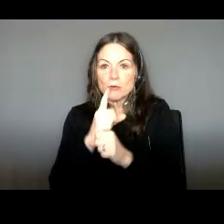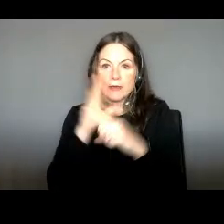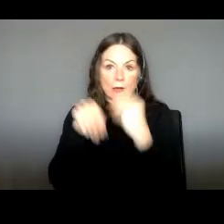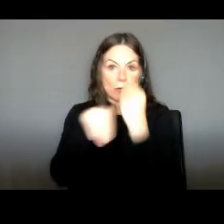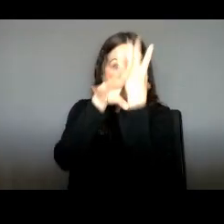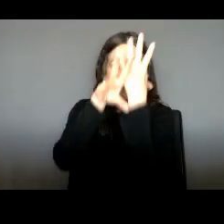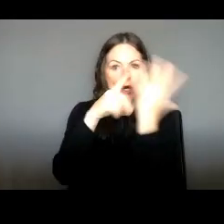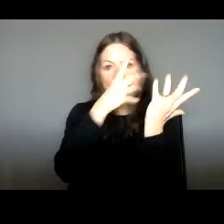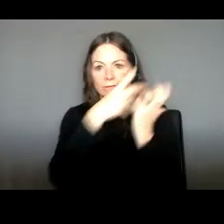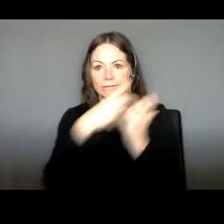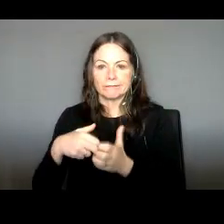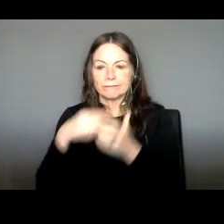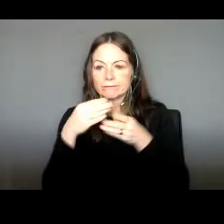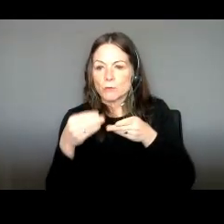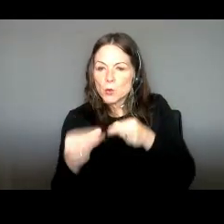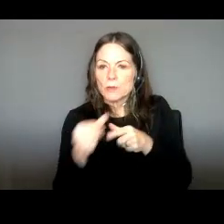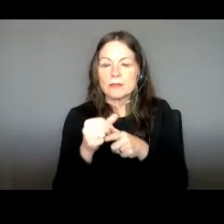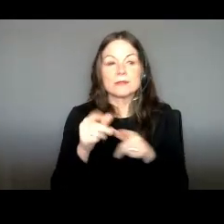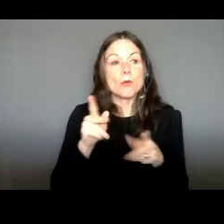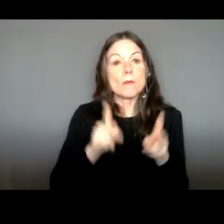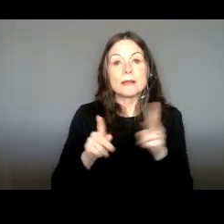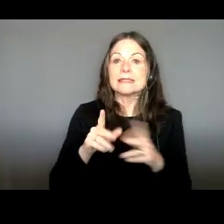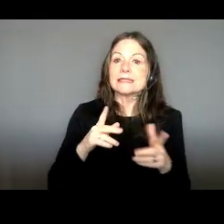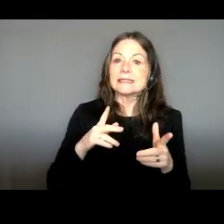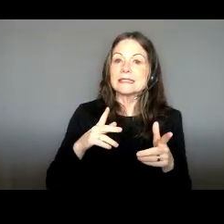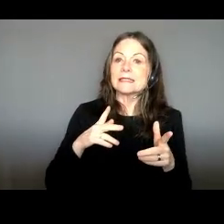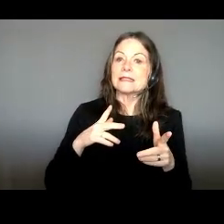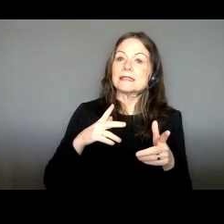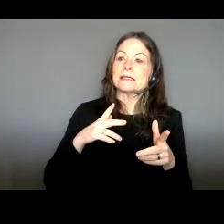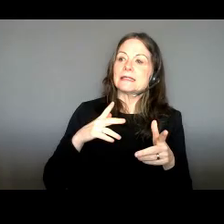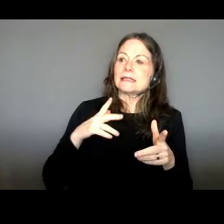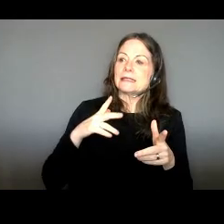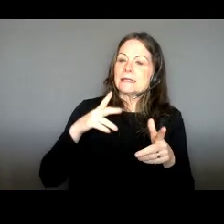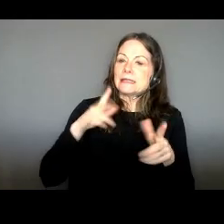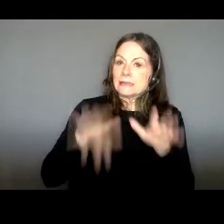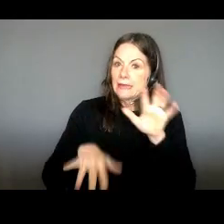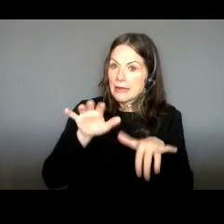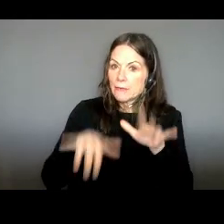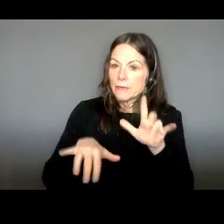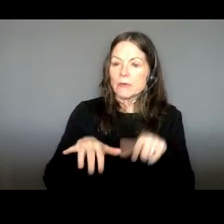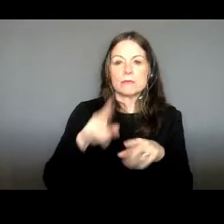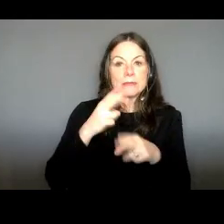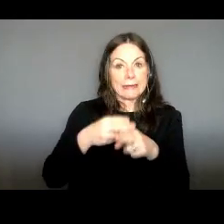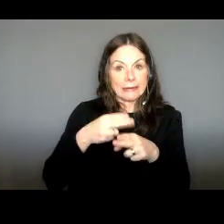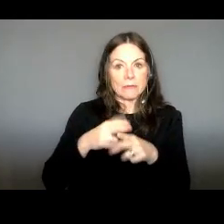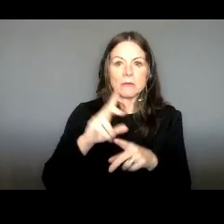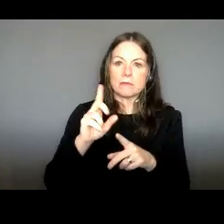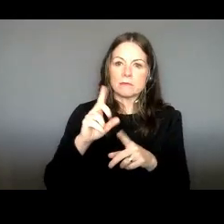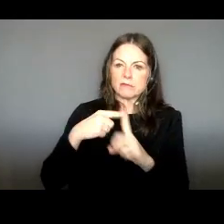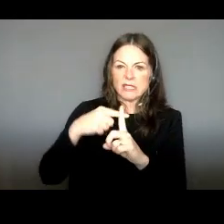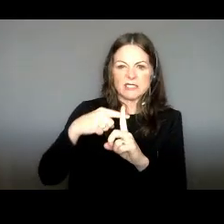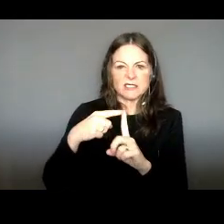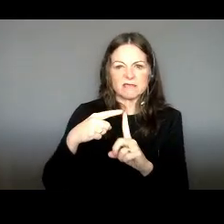Please type in the chat your name and where you live in Canada so we know a little bit better.